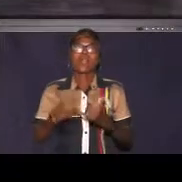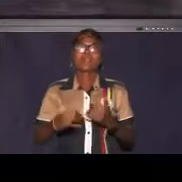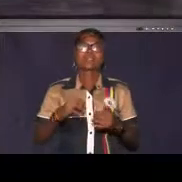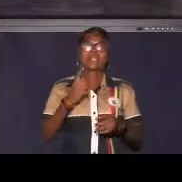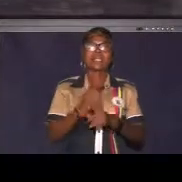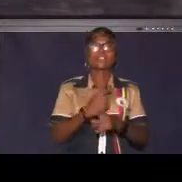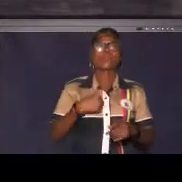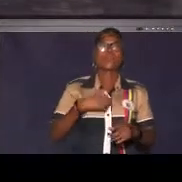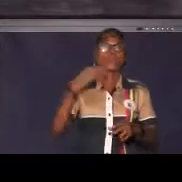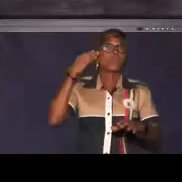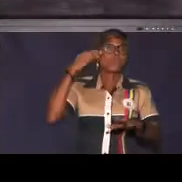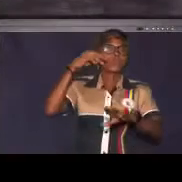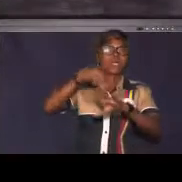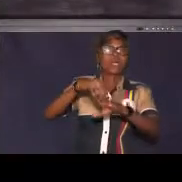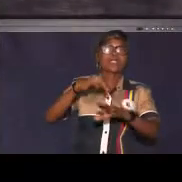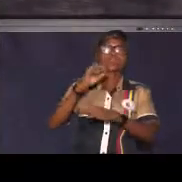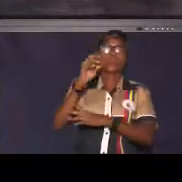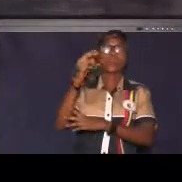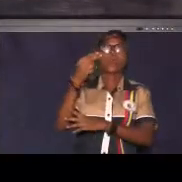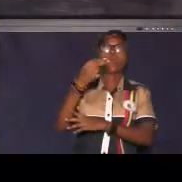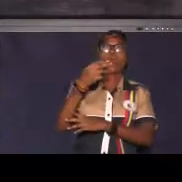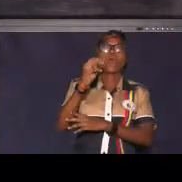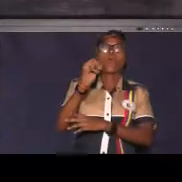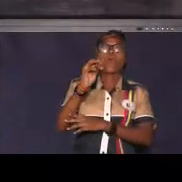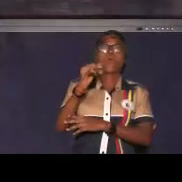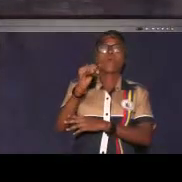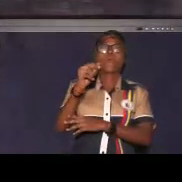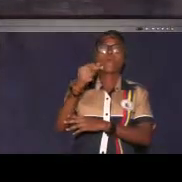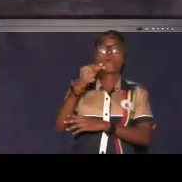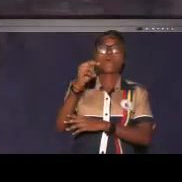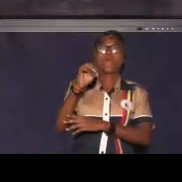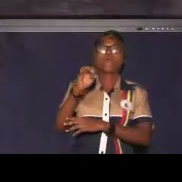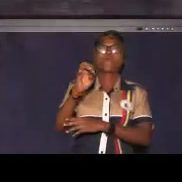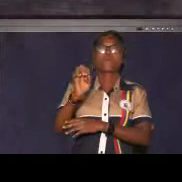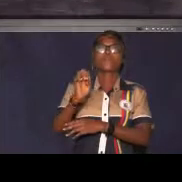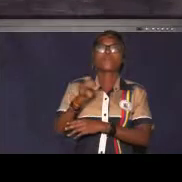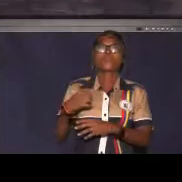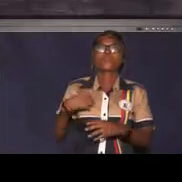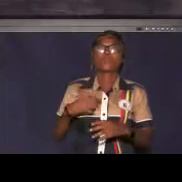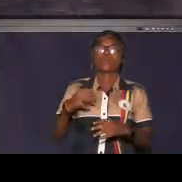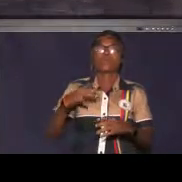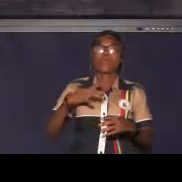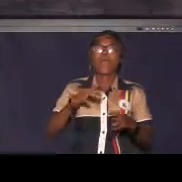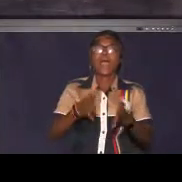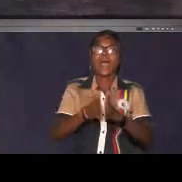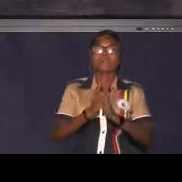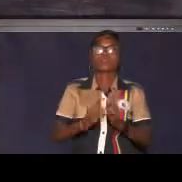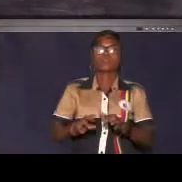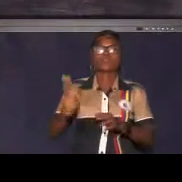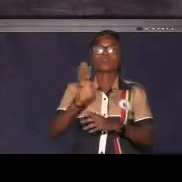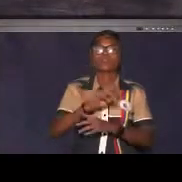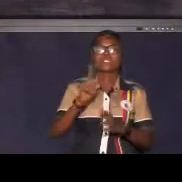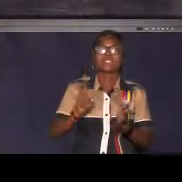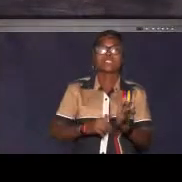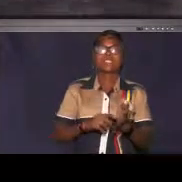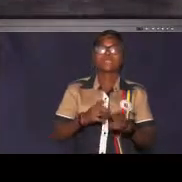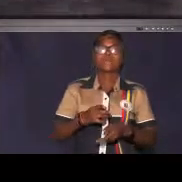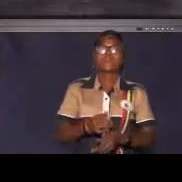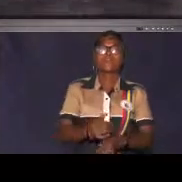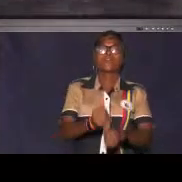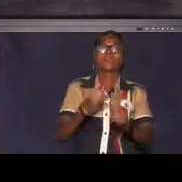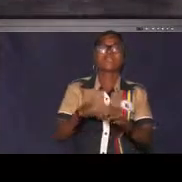In our last lesson, we looked at homophones. Yes. And you were asked to use the following in